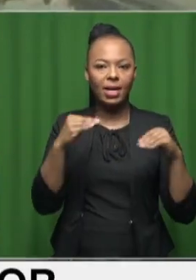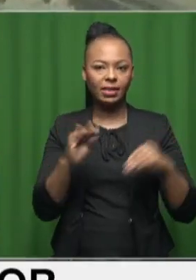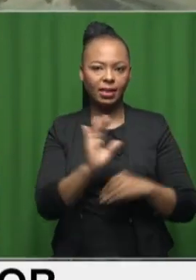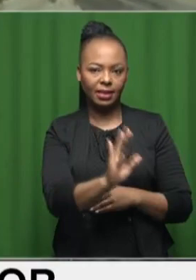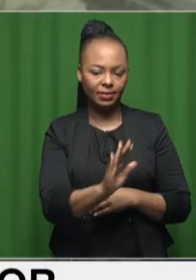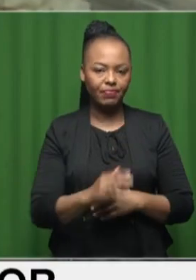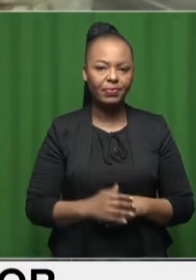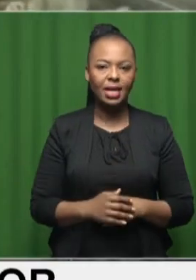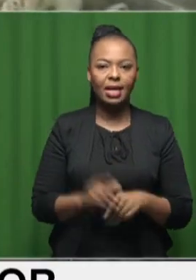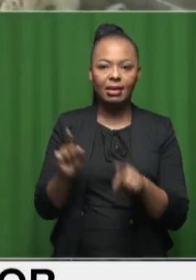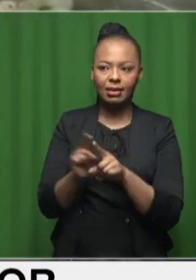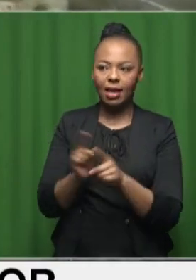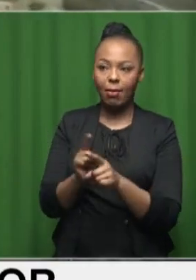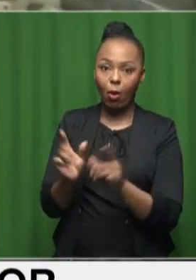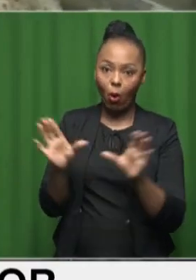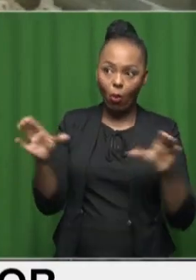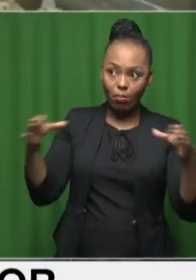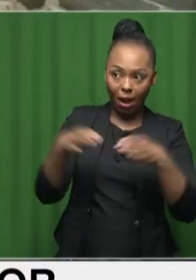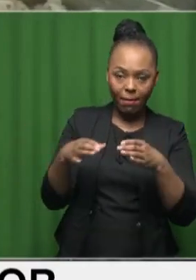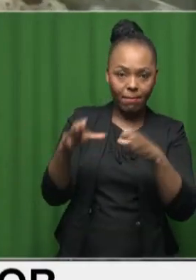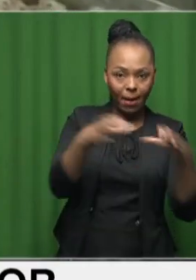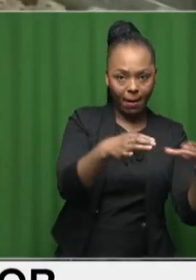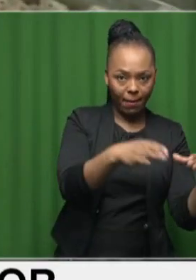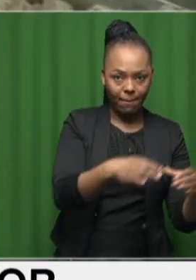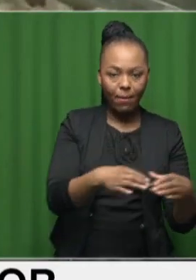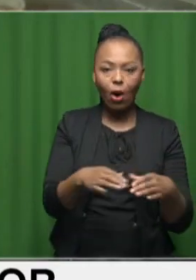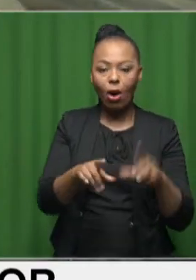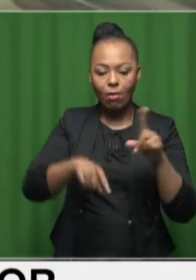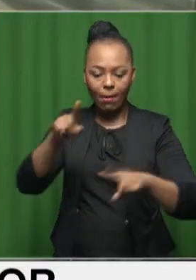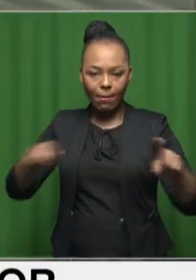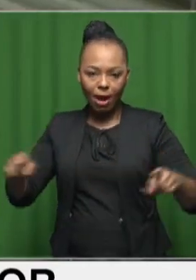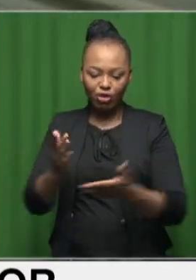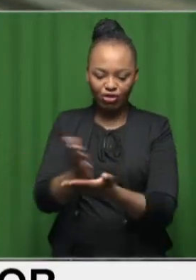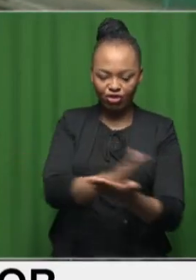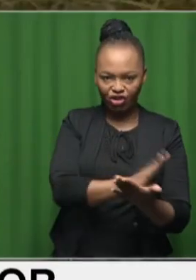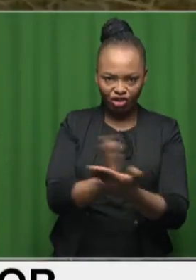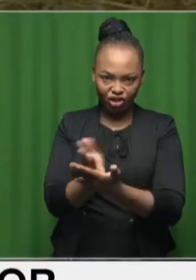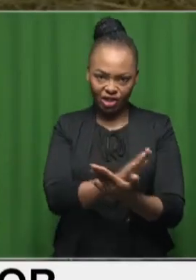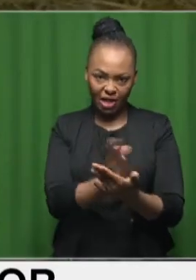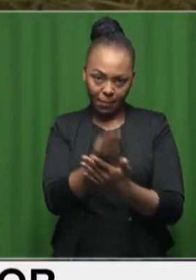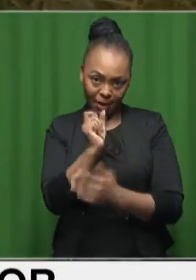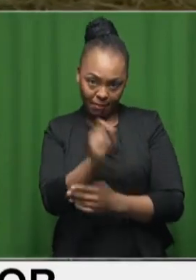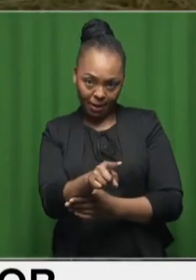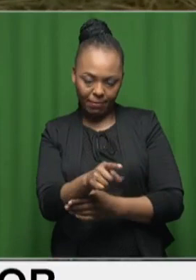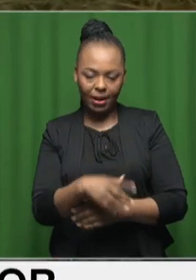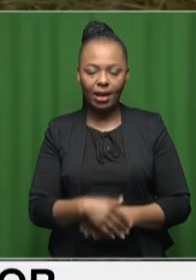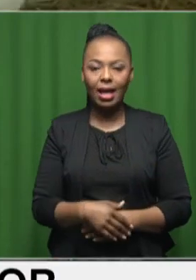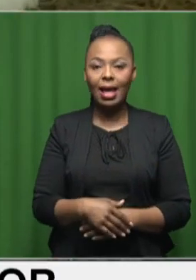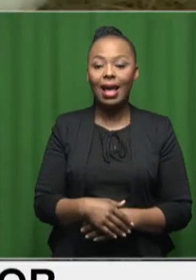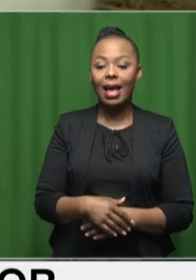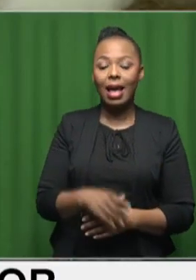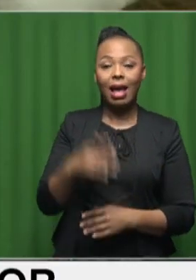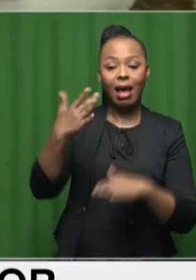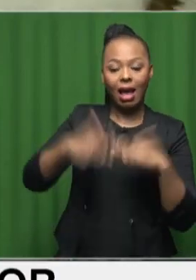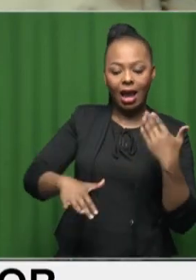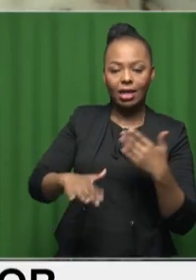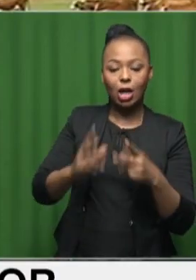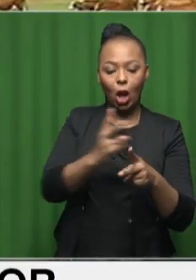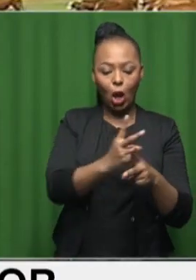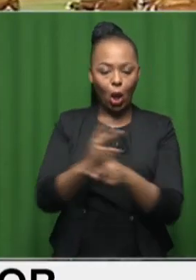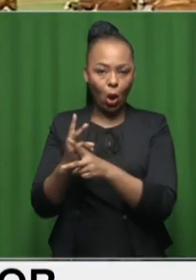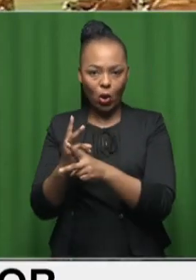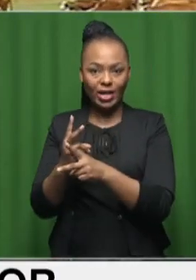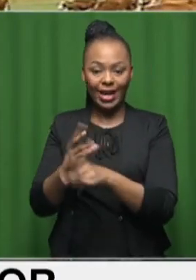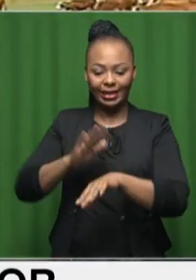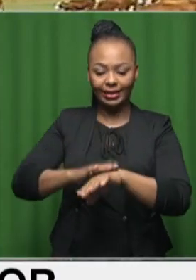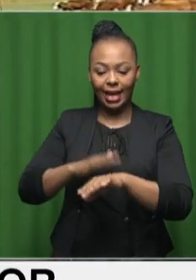getting the share. Our thinking process was also to say, at the end of the loan period, we will